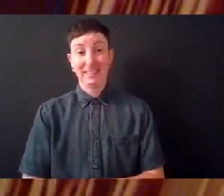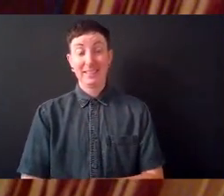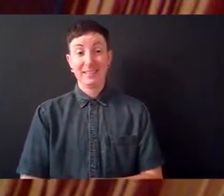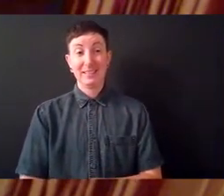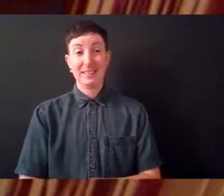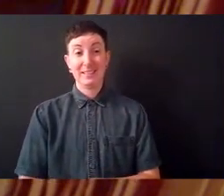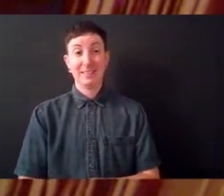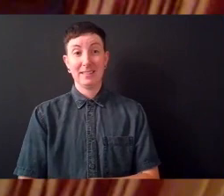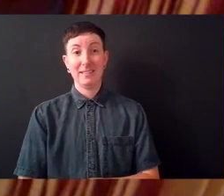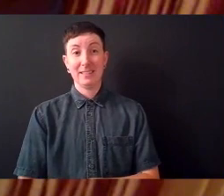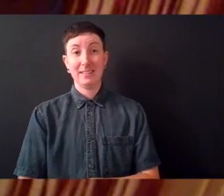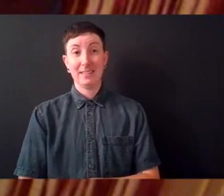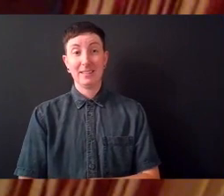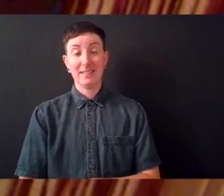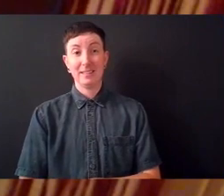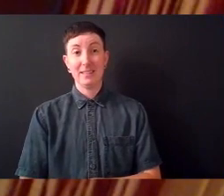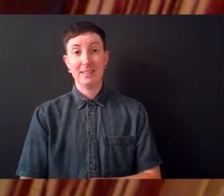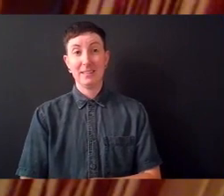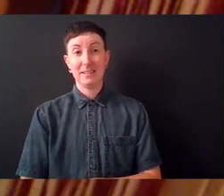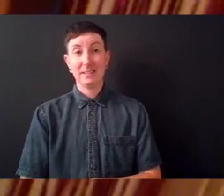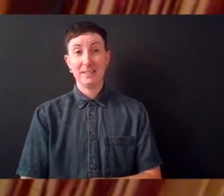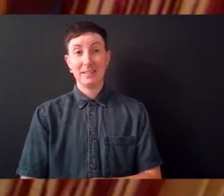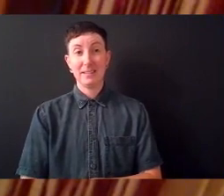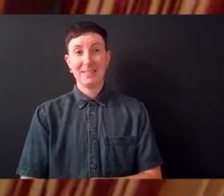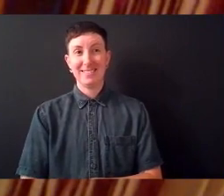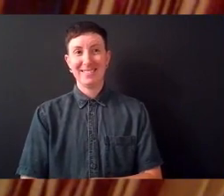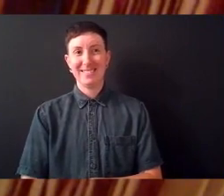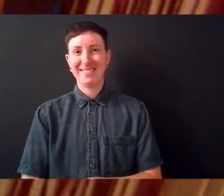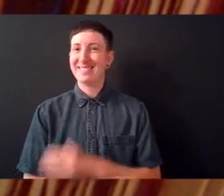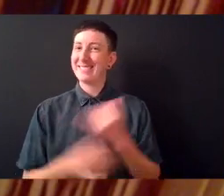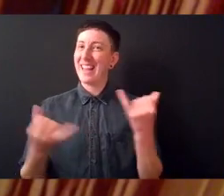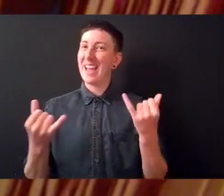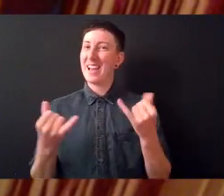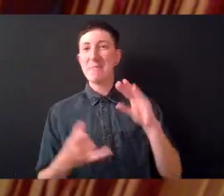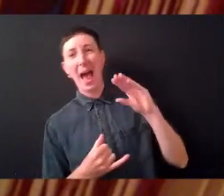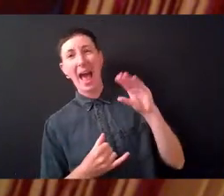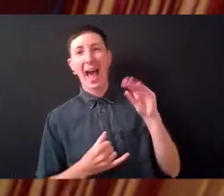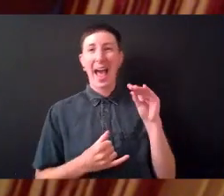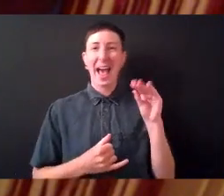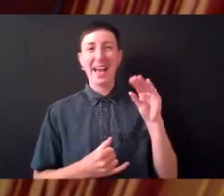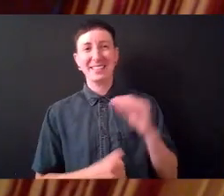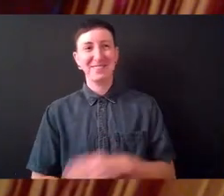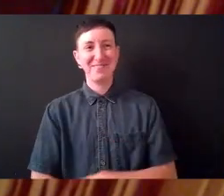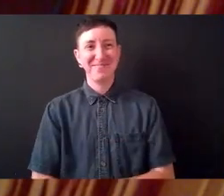And just like that, we got a little mouth. Hi.